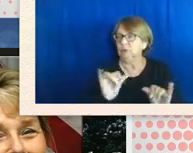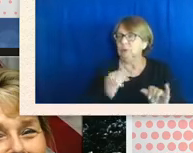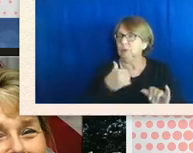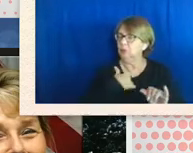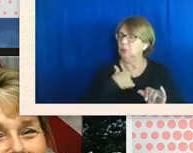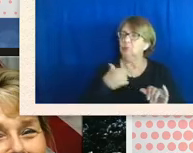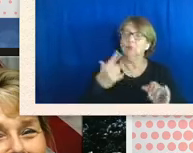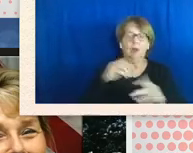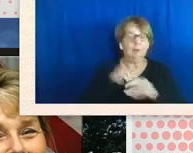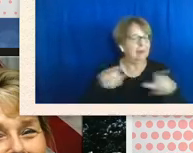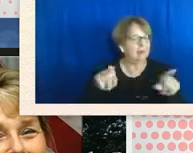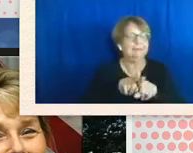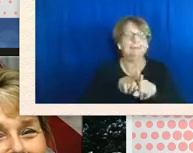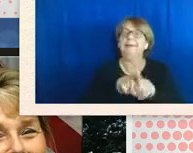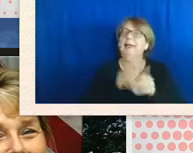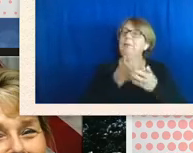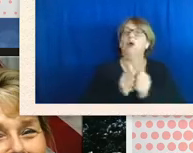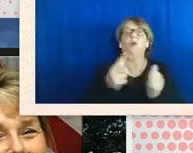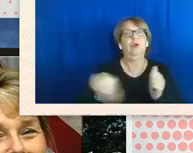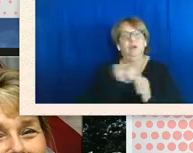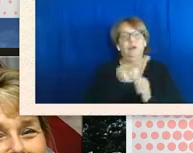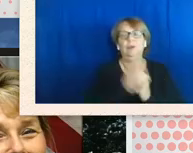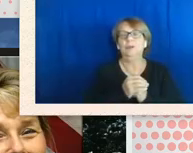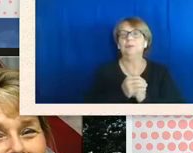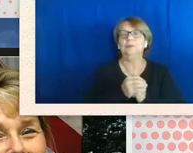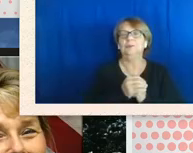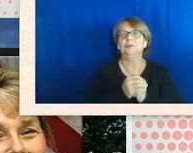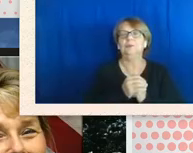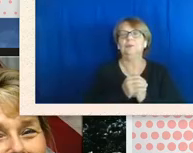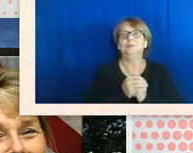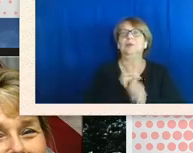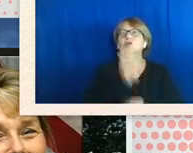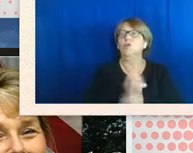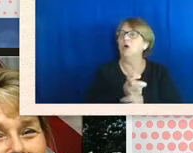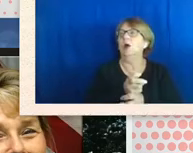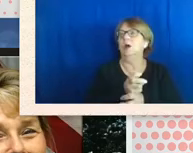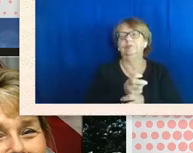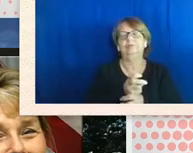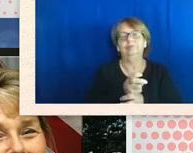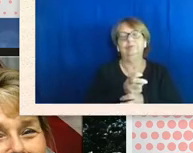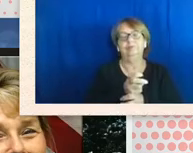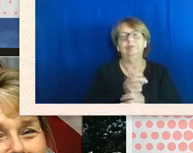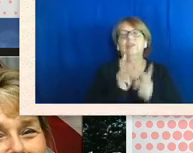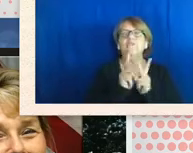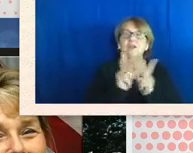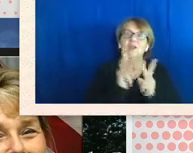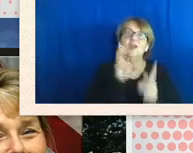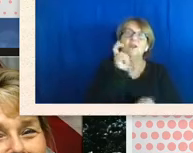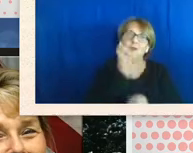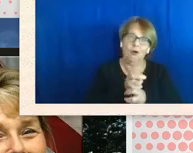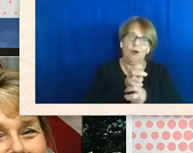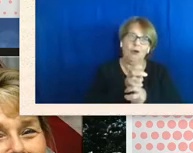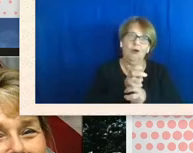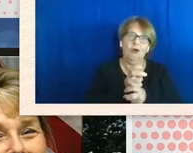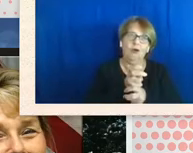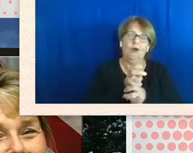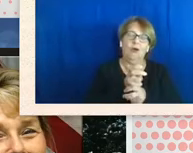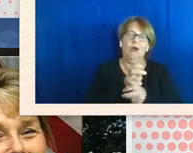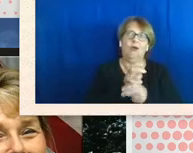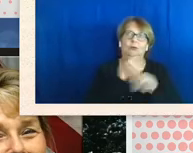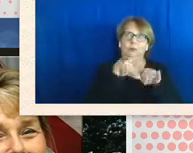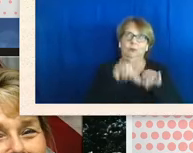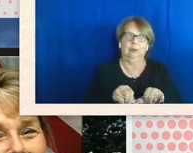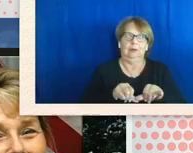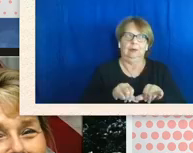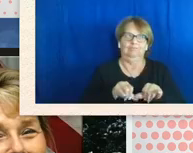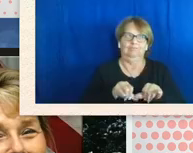you, okay? It's hard. It's very, very hard to stay in. But, you know, through this